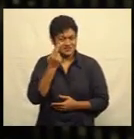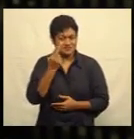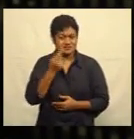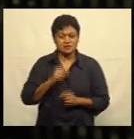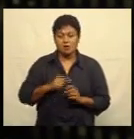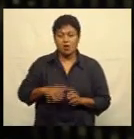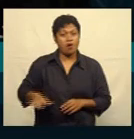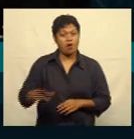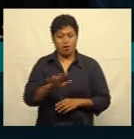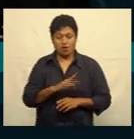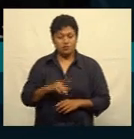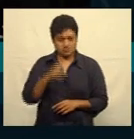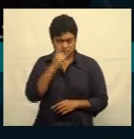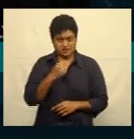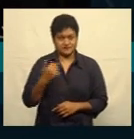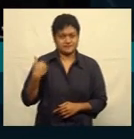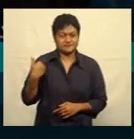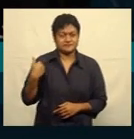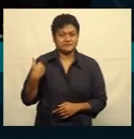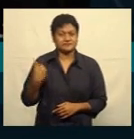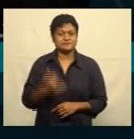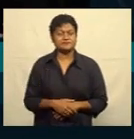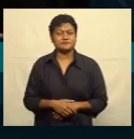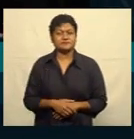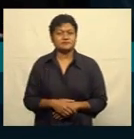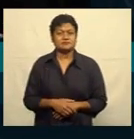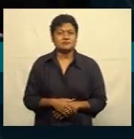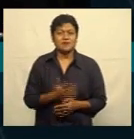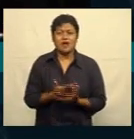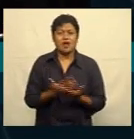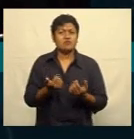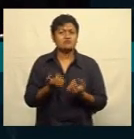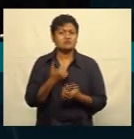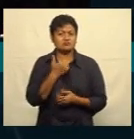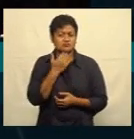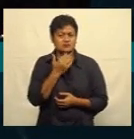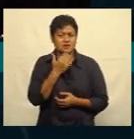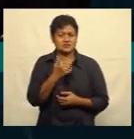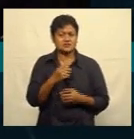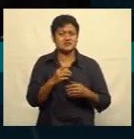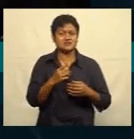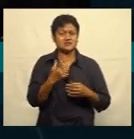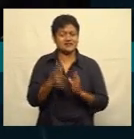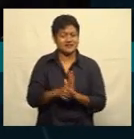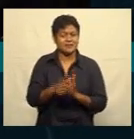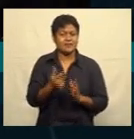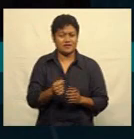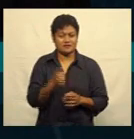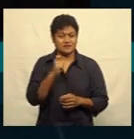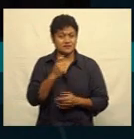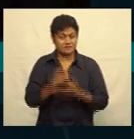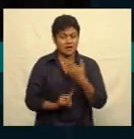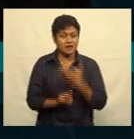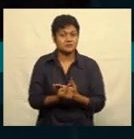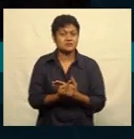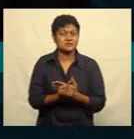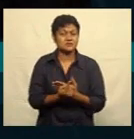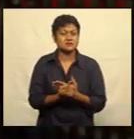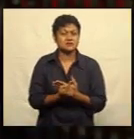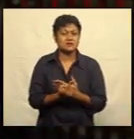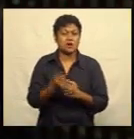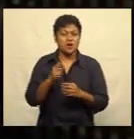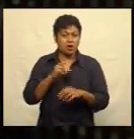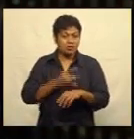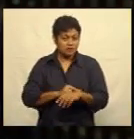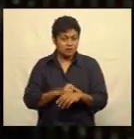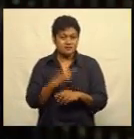infected. Christiana, how much lead time will there be if this happens? Edwin, Dr. Fong revealed today